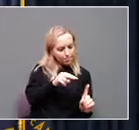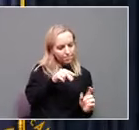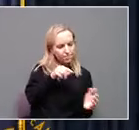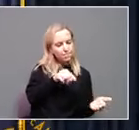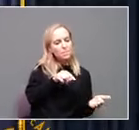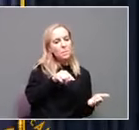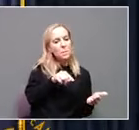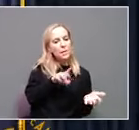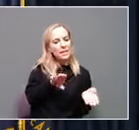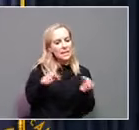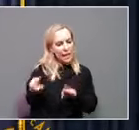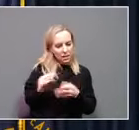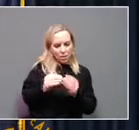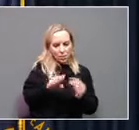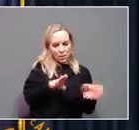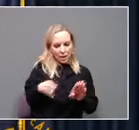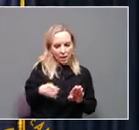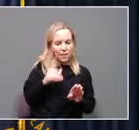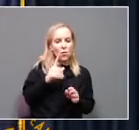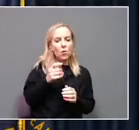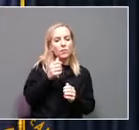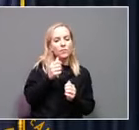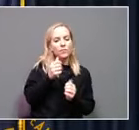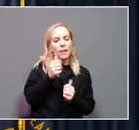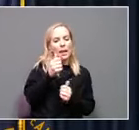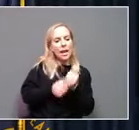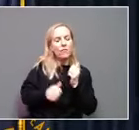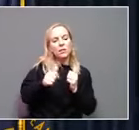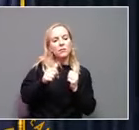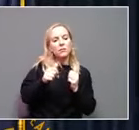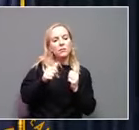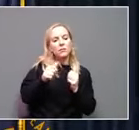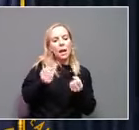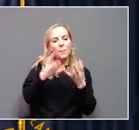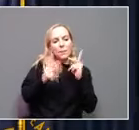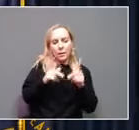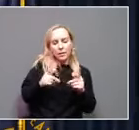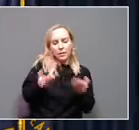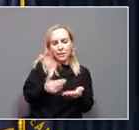deaths per capita. We are now eighth in the country